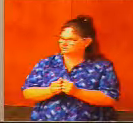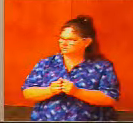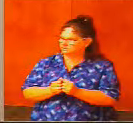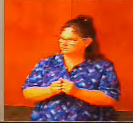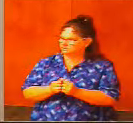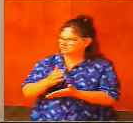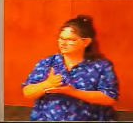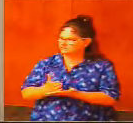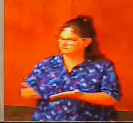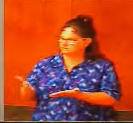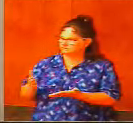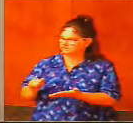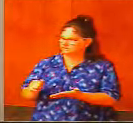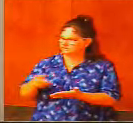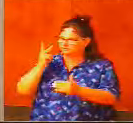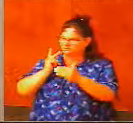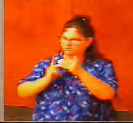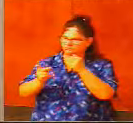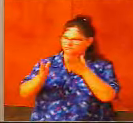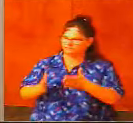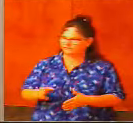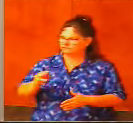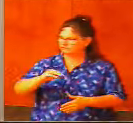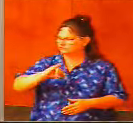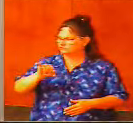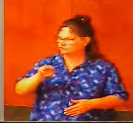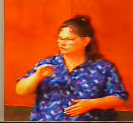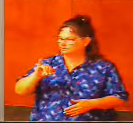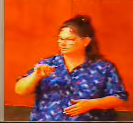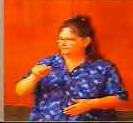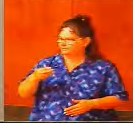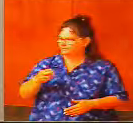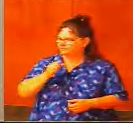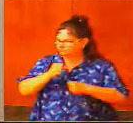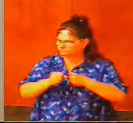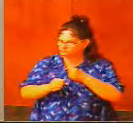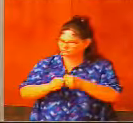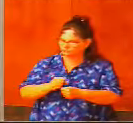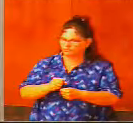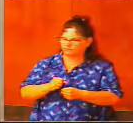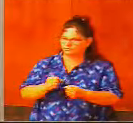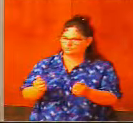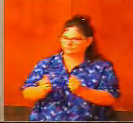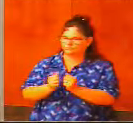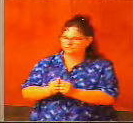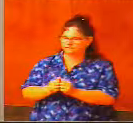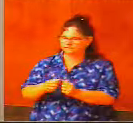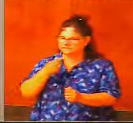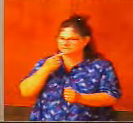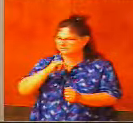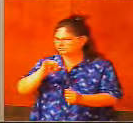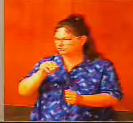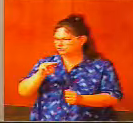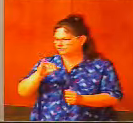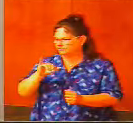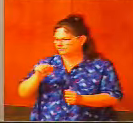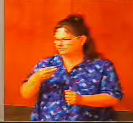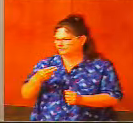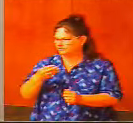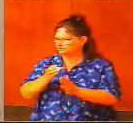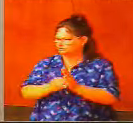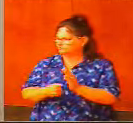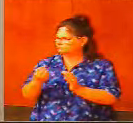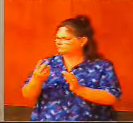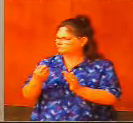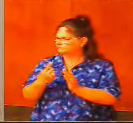It was something that the prophet Jeremiah struggled with. He said in Jeremiah chapter 12, verse 1